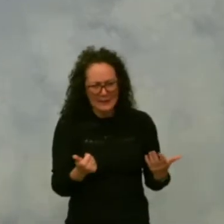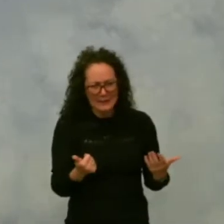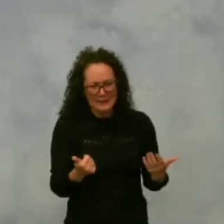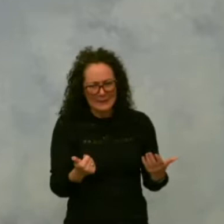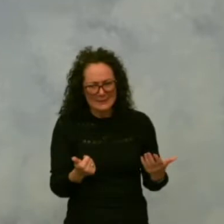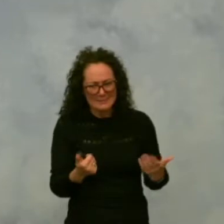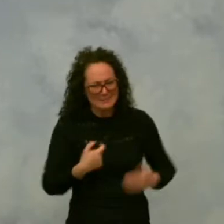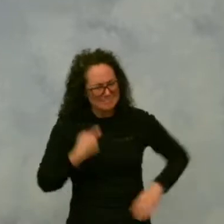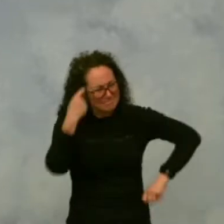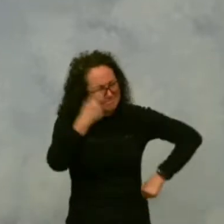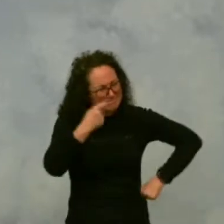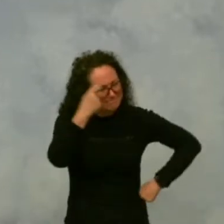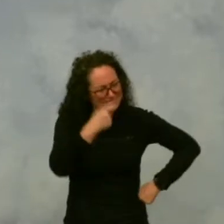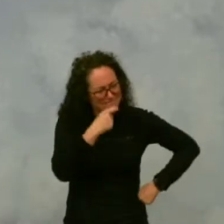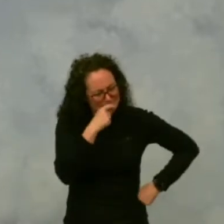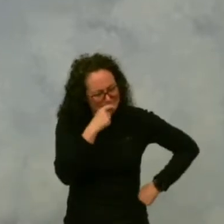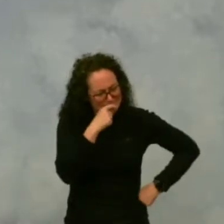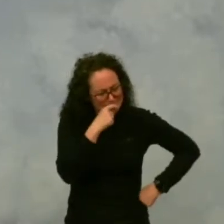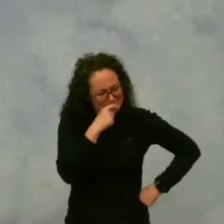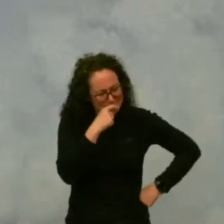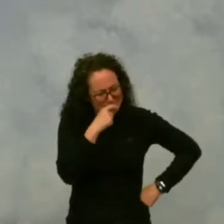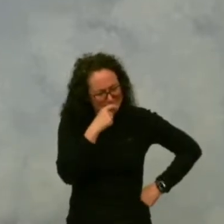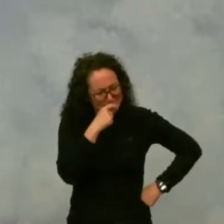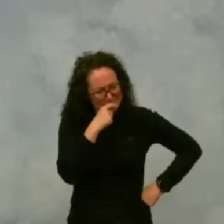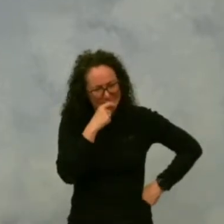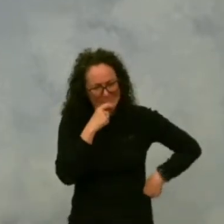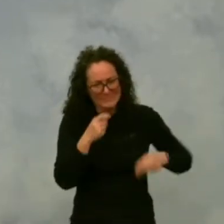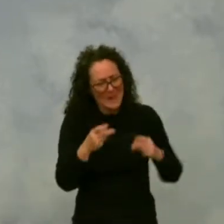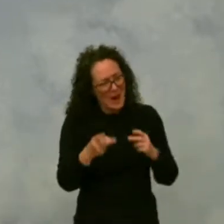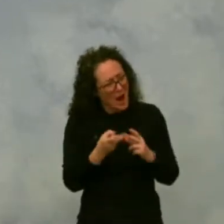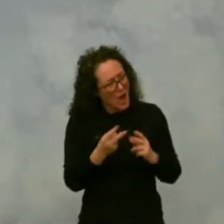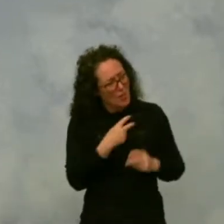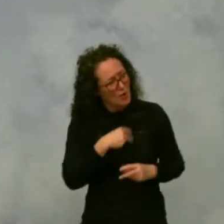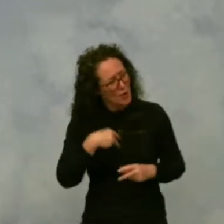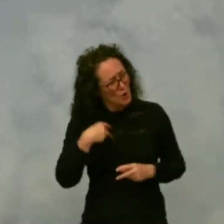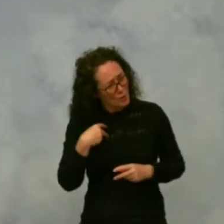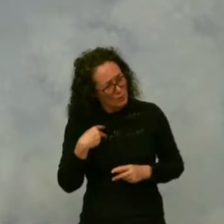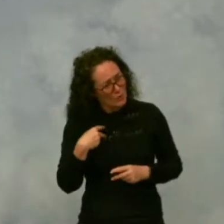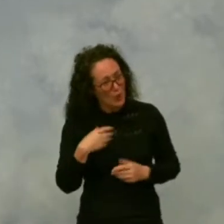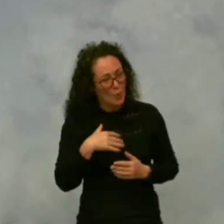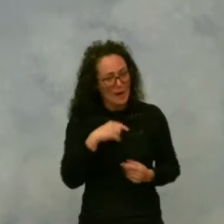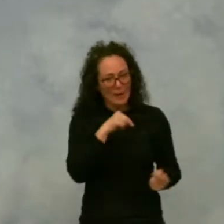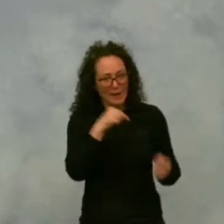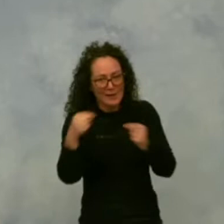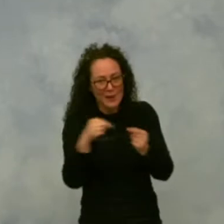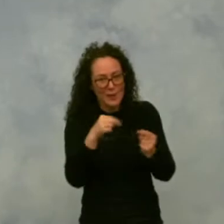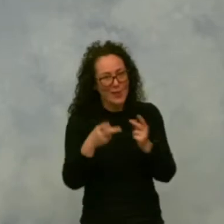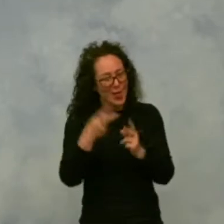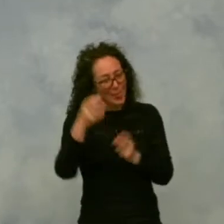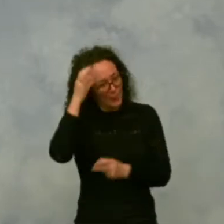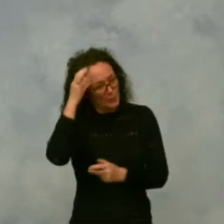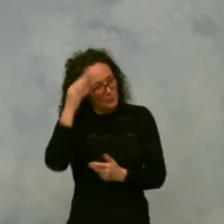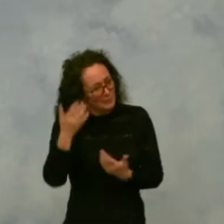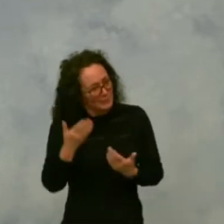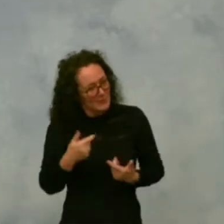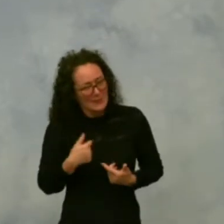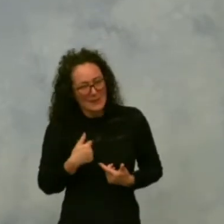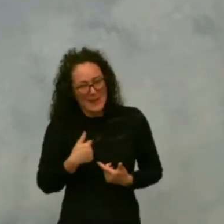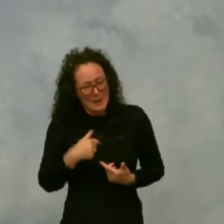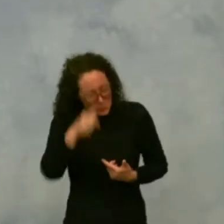we're wondering, there's other councils, we're actually competing with other councils. I know that we're doing